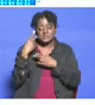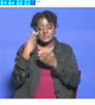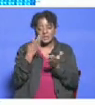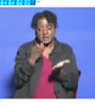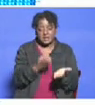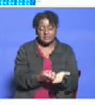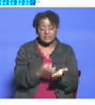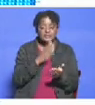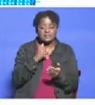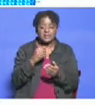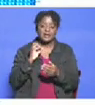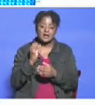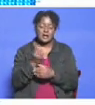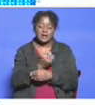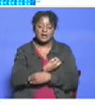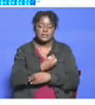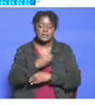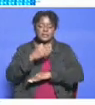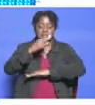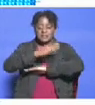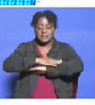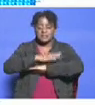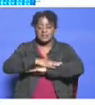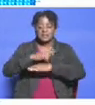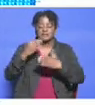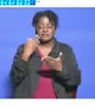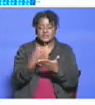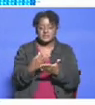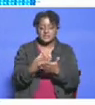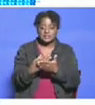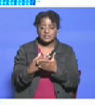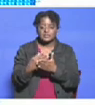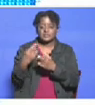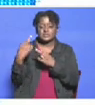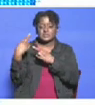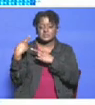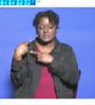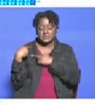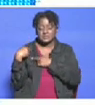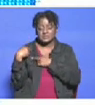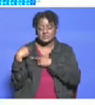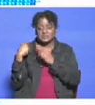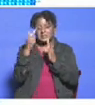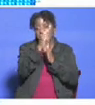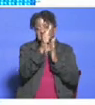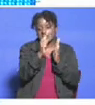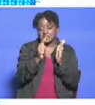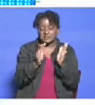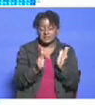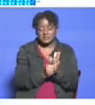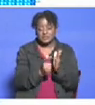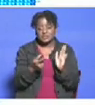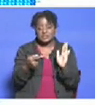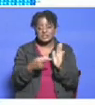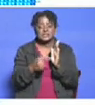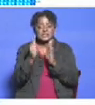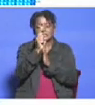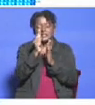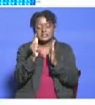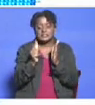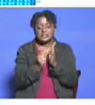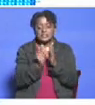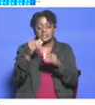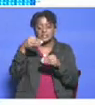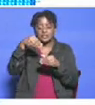of the fiscal responsibility legislation. And this legislation